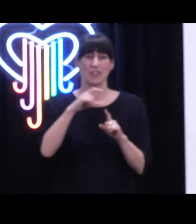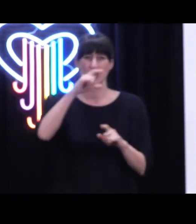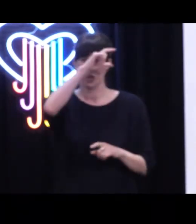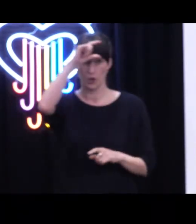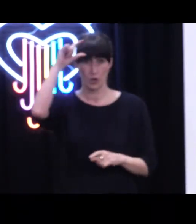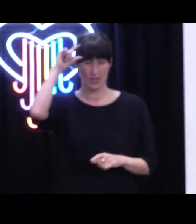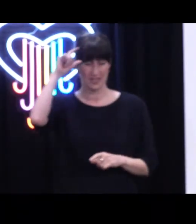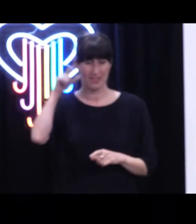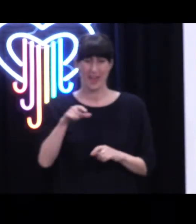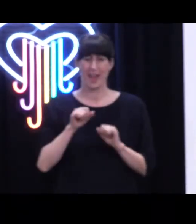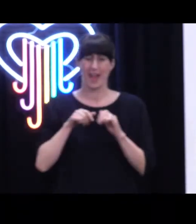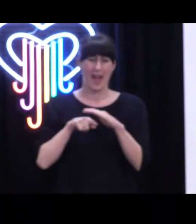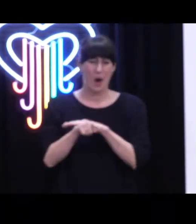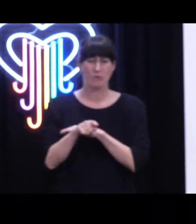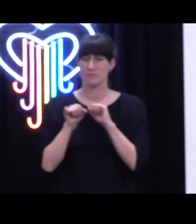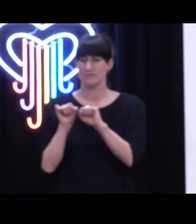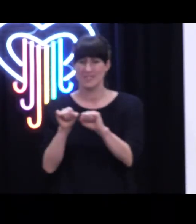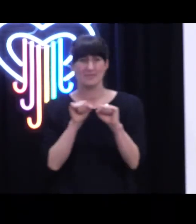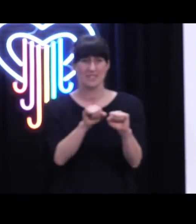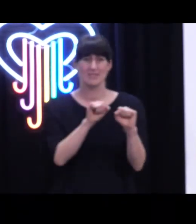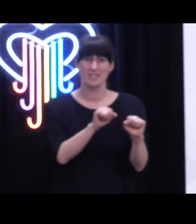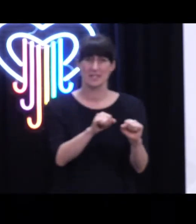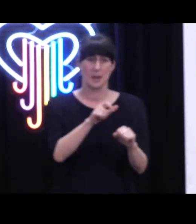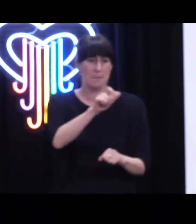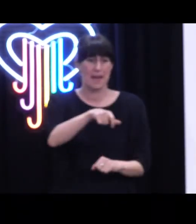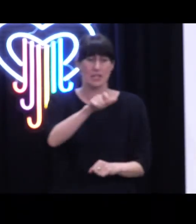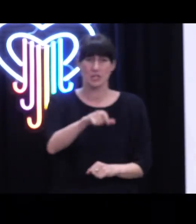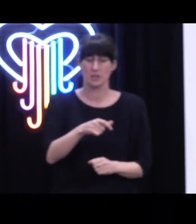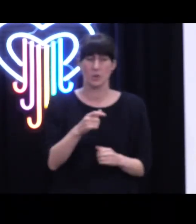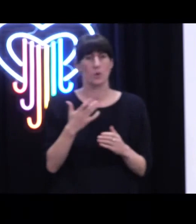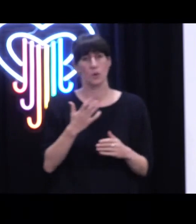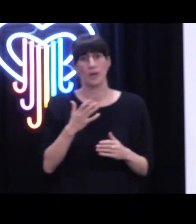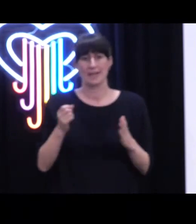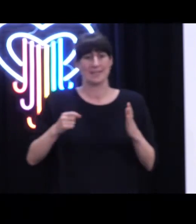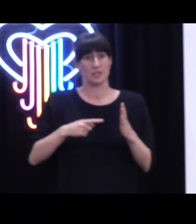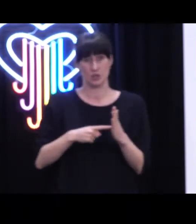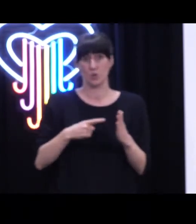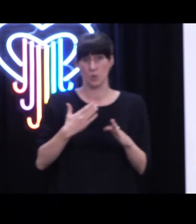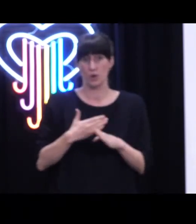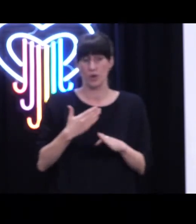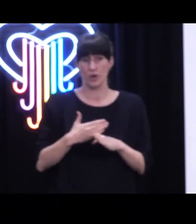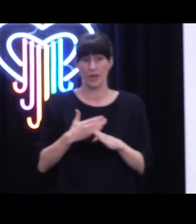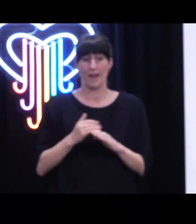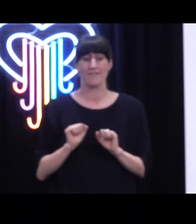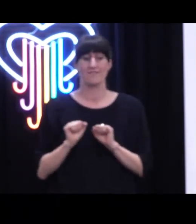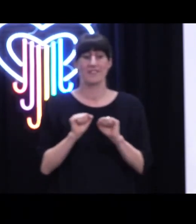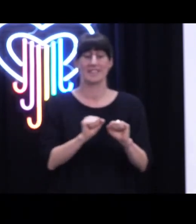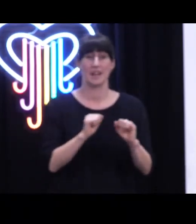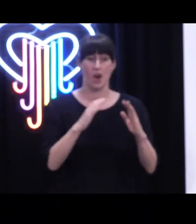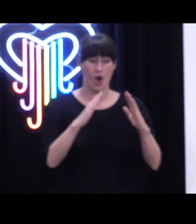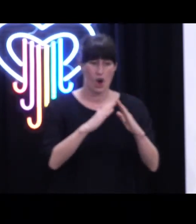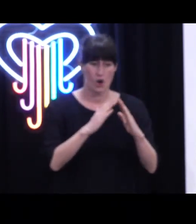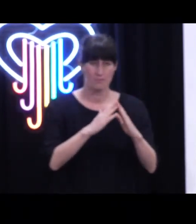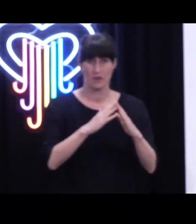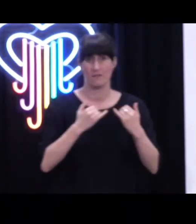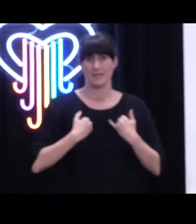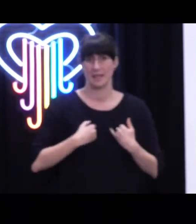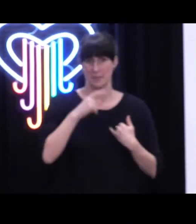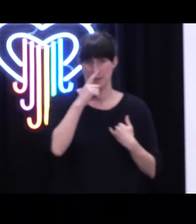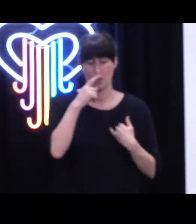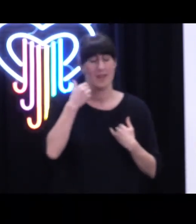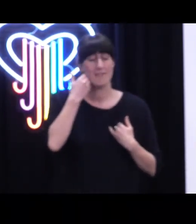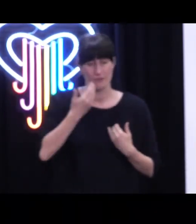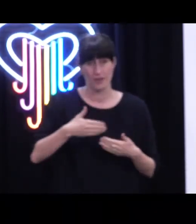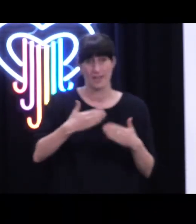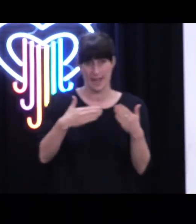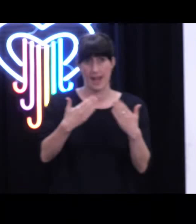work every day. They continue to see patients as essential healthcare workers in their homes every day. There are extra